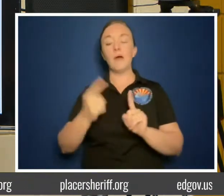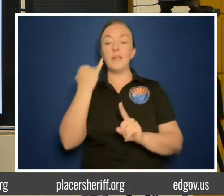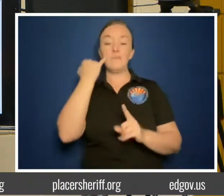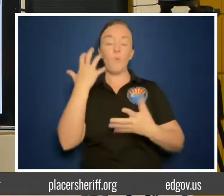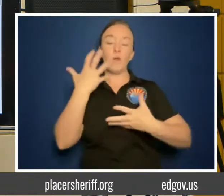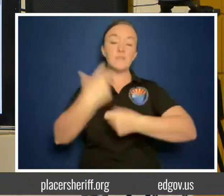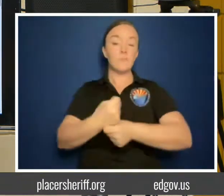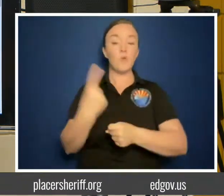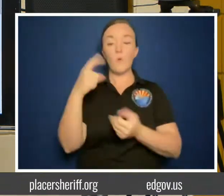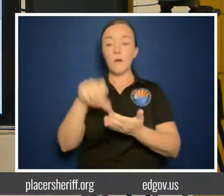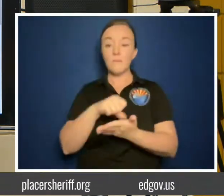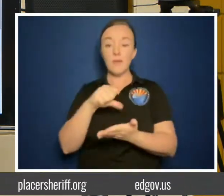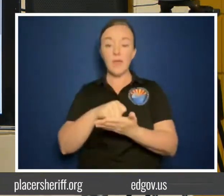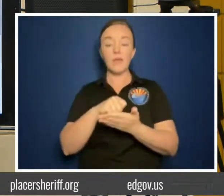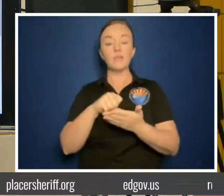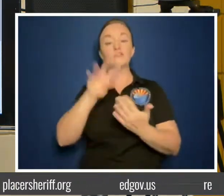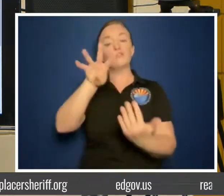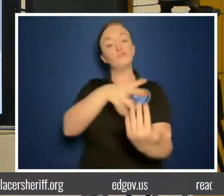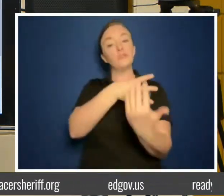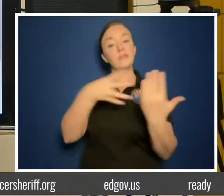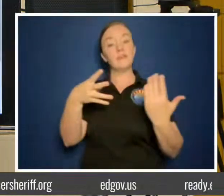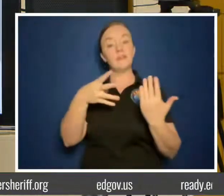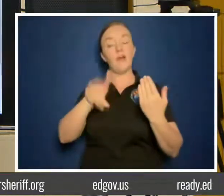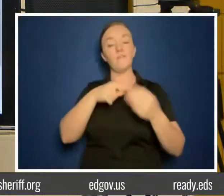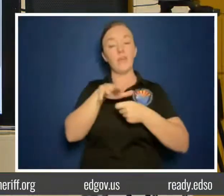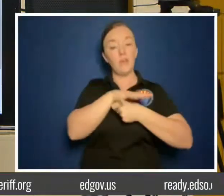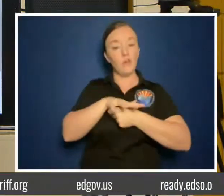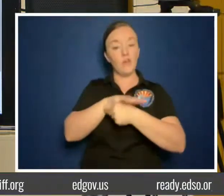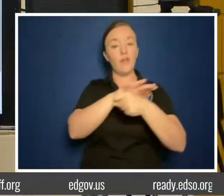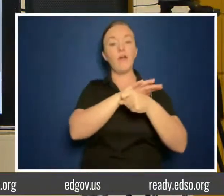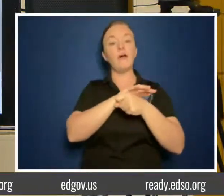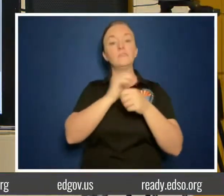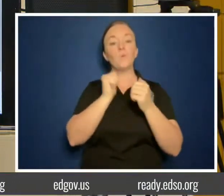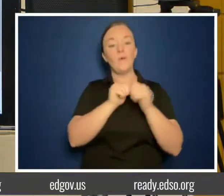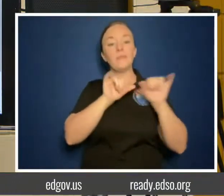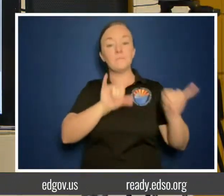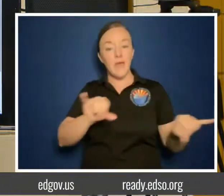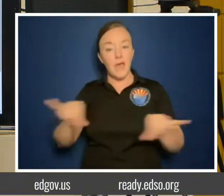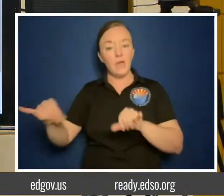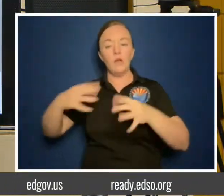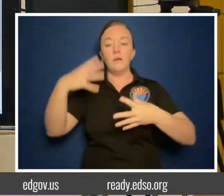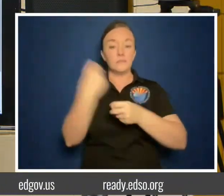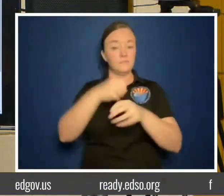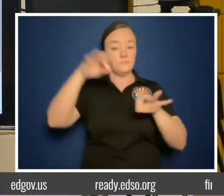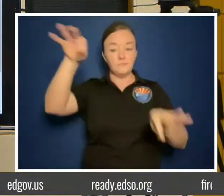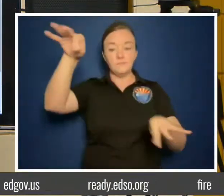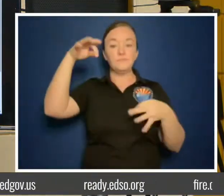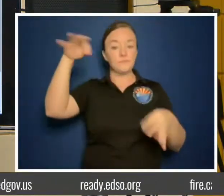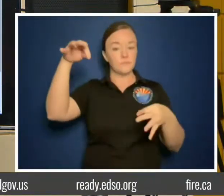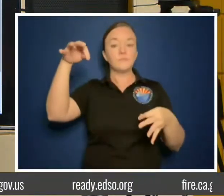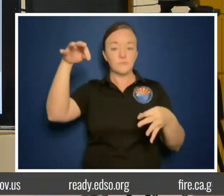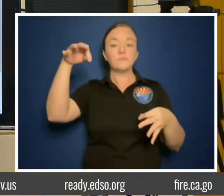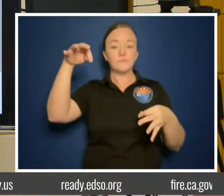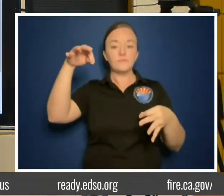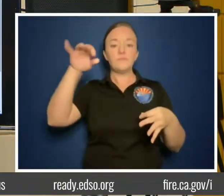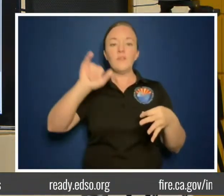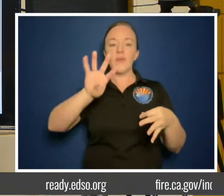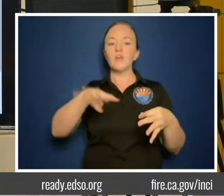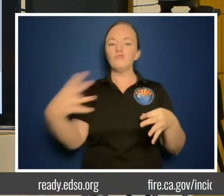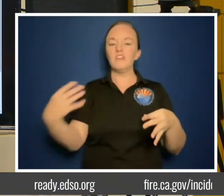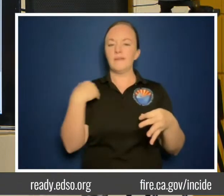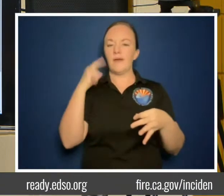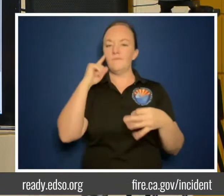a grid of all of the sites for which we're forecasting and the patterns of smoke all at one place, that grid is right there for all of our forecast